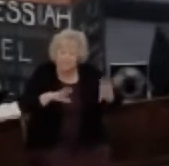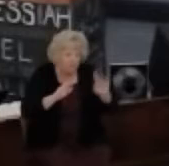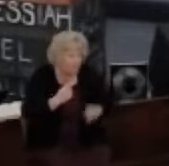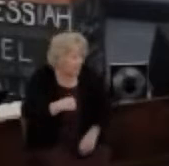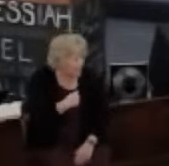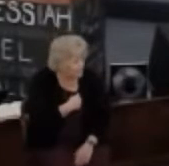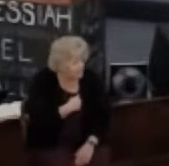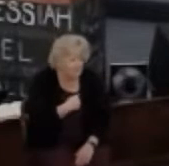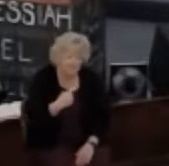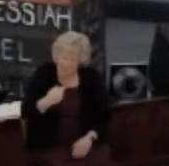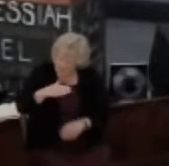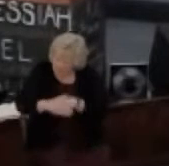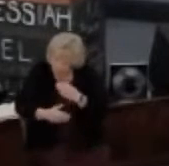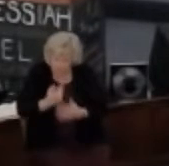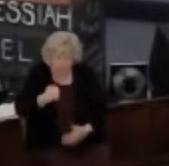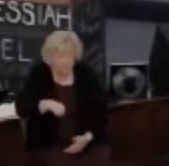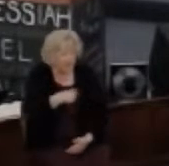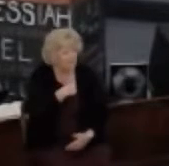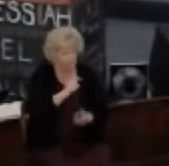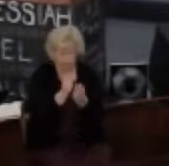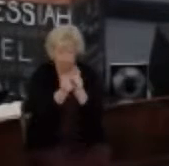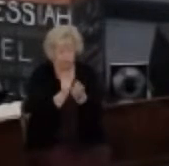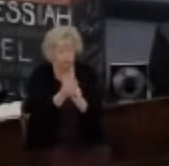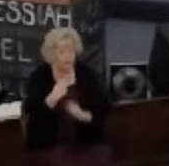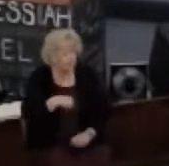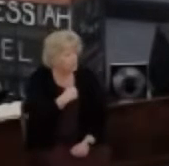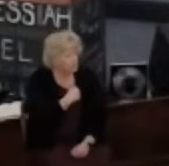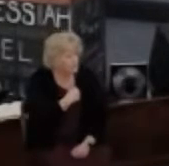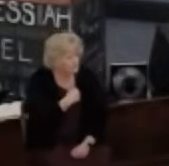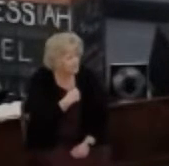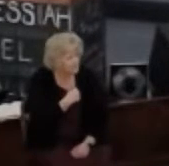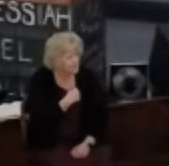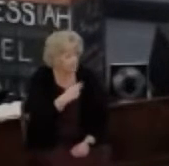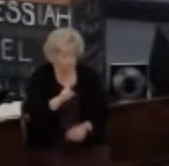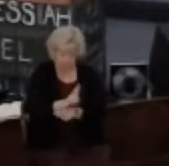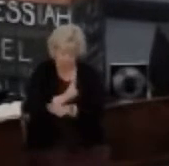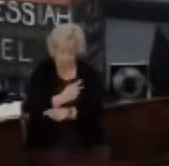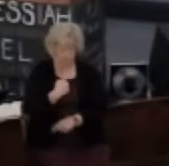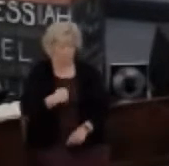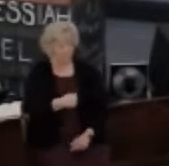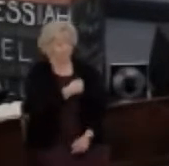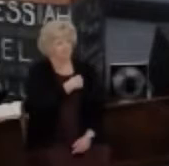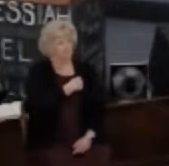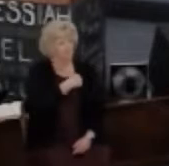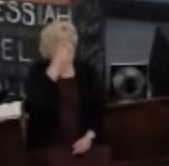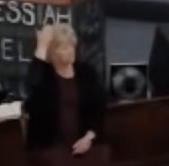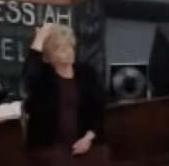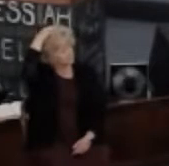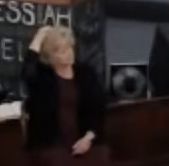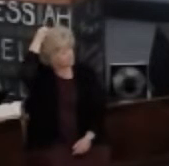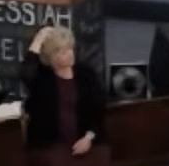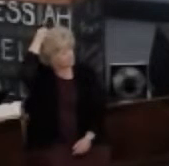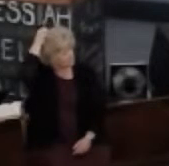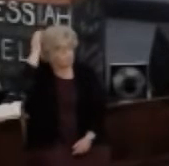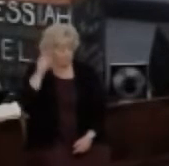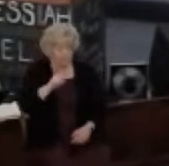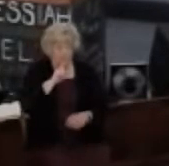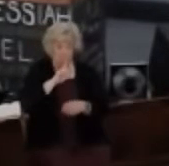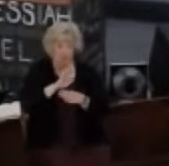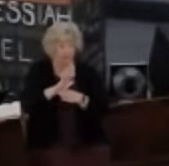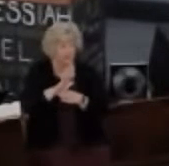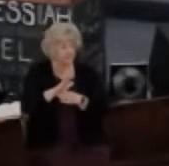he comforts us and he transforms us. He changes us and he uses us. And he promises